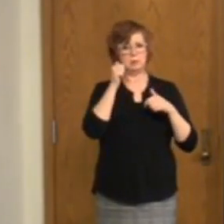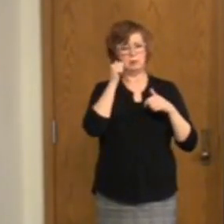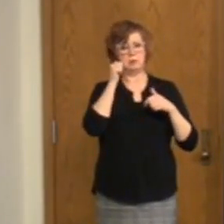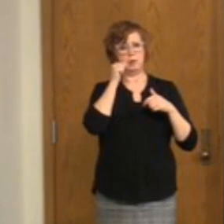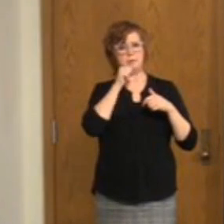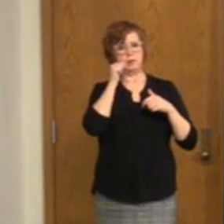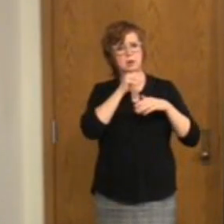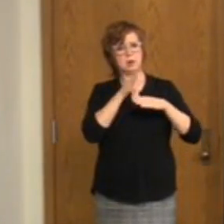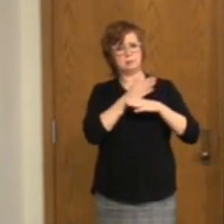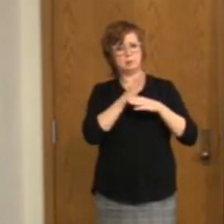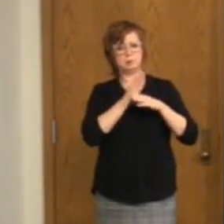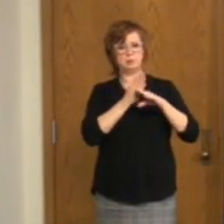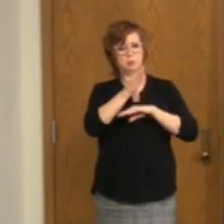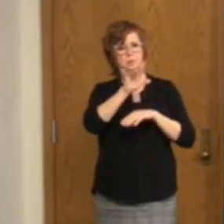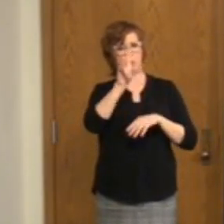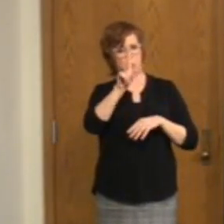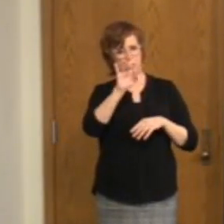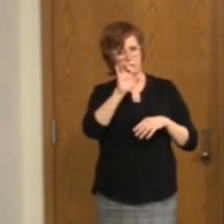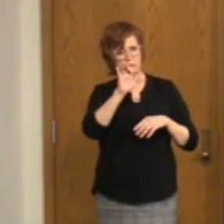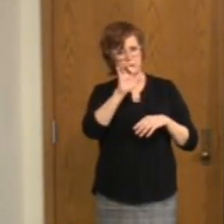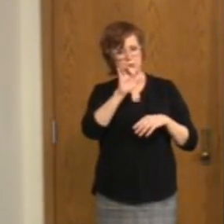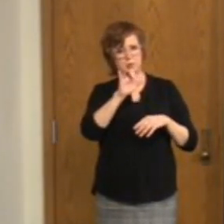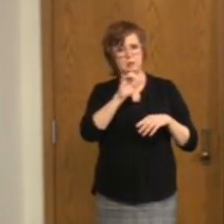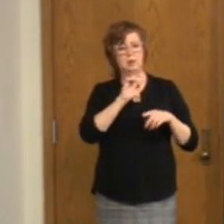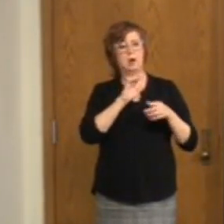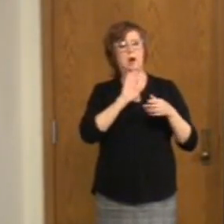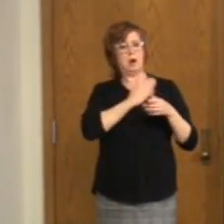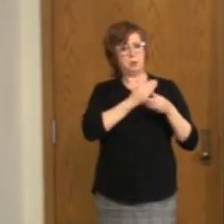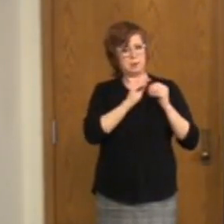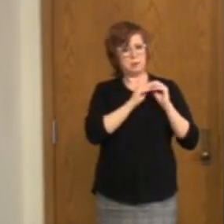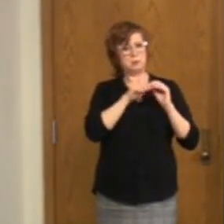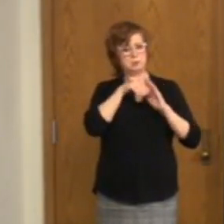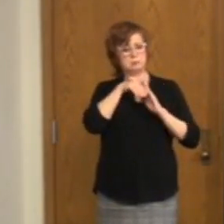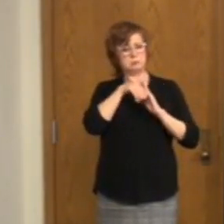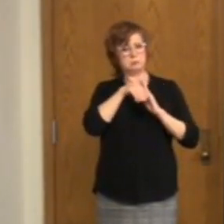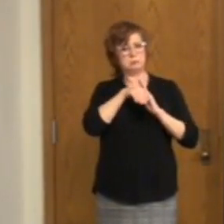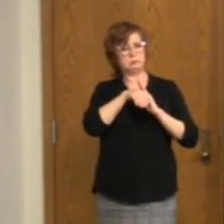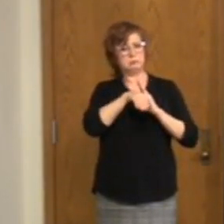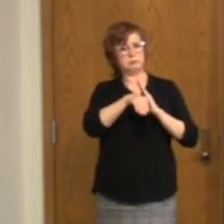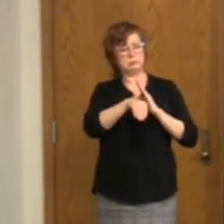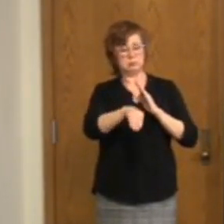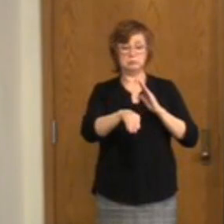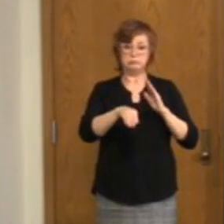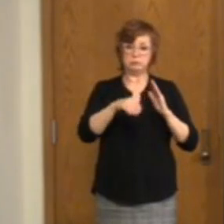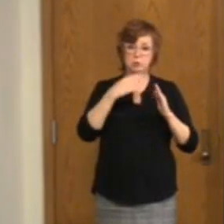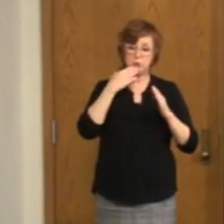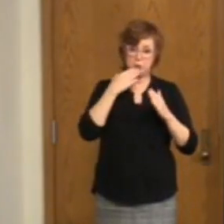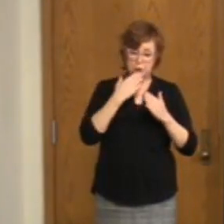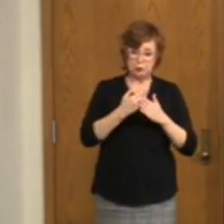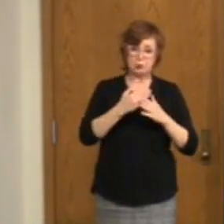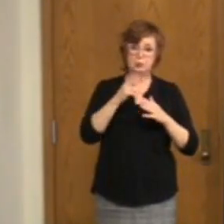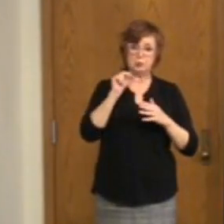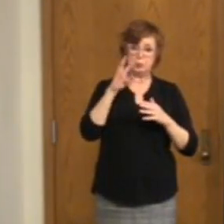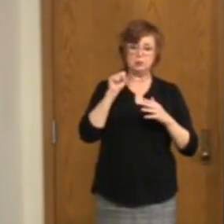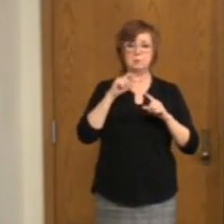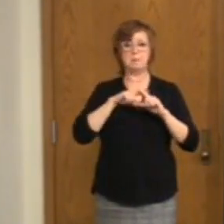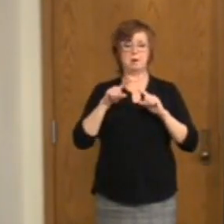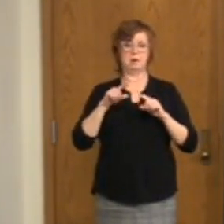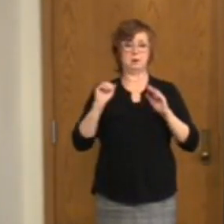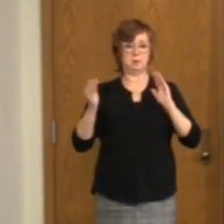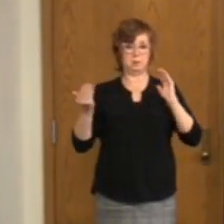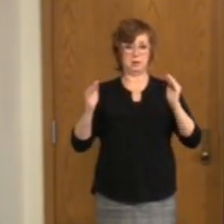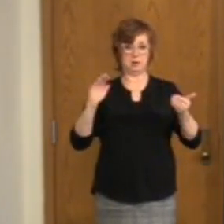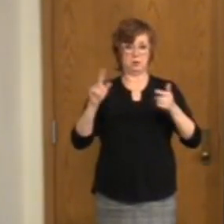it's declining downwards, we are still on the higher side compared to the rest of Canada. Our test positive rate is coming down. It's